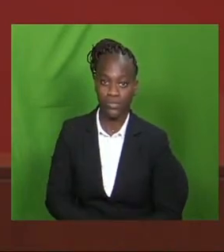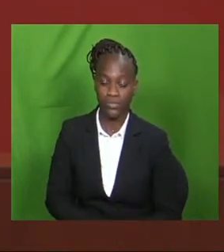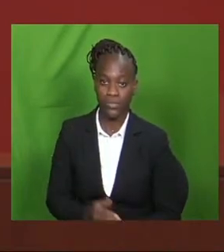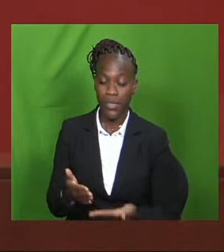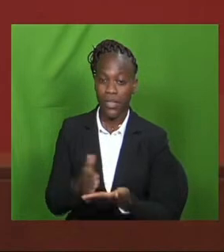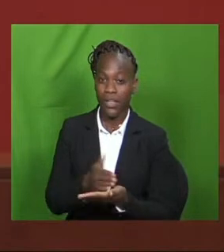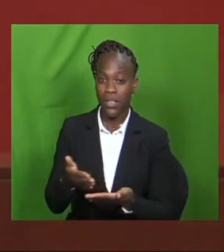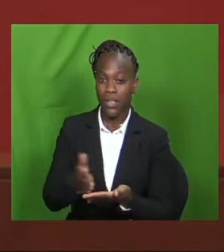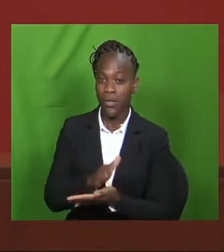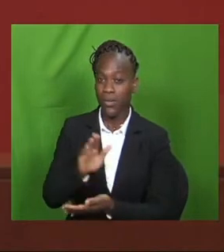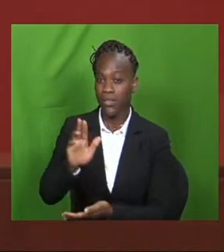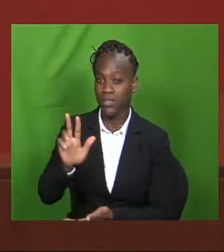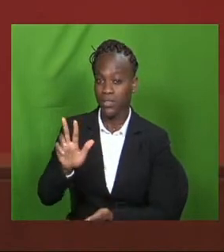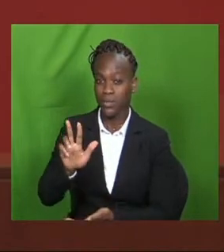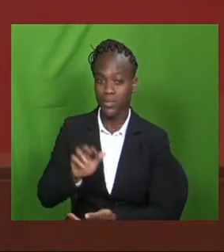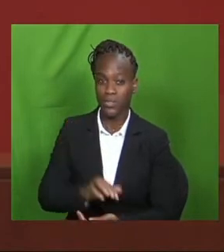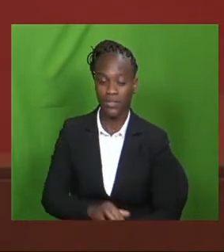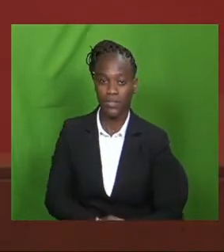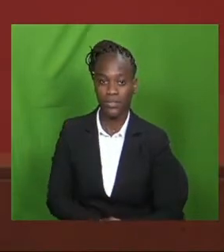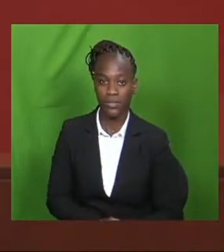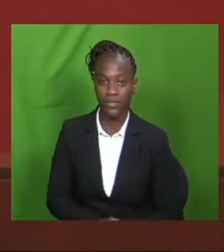page 3,